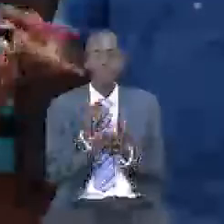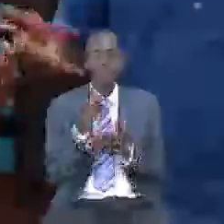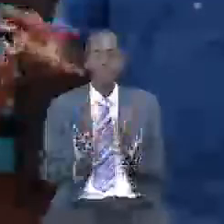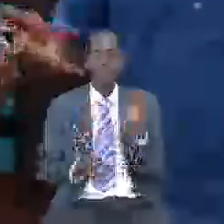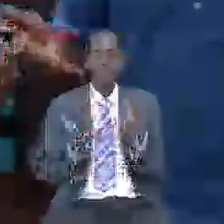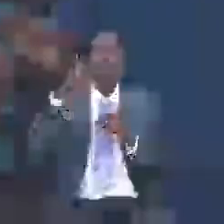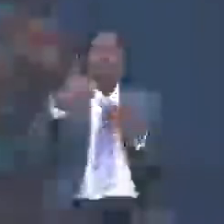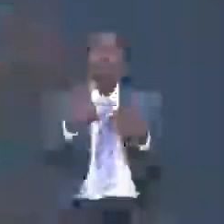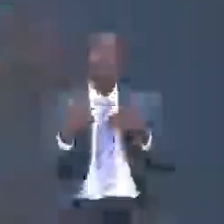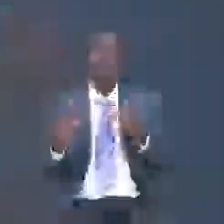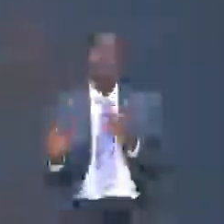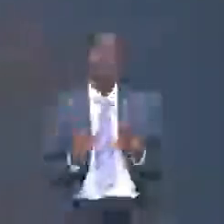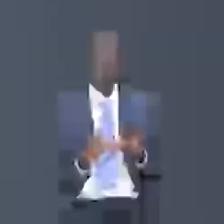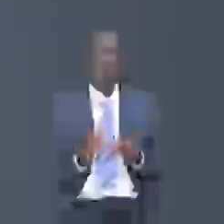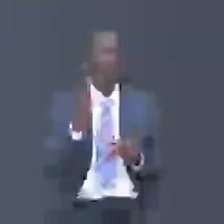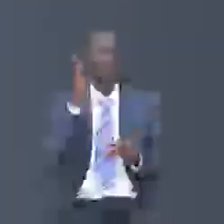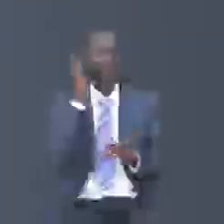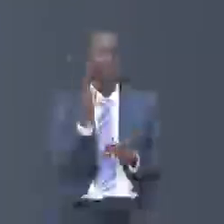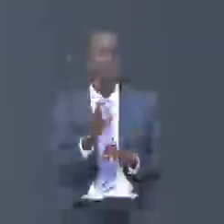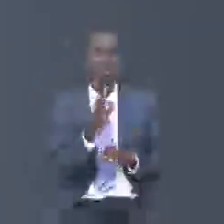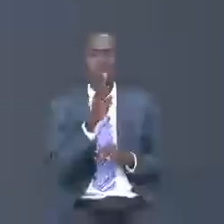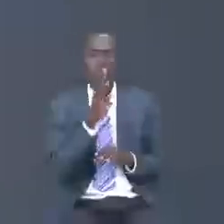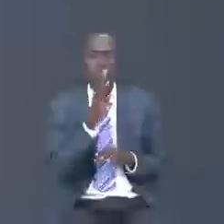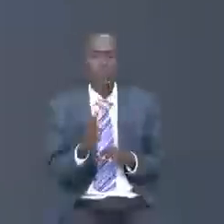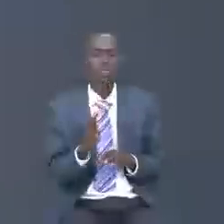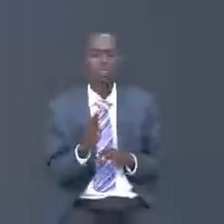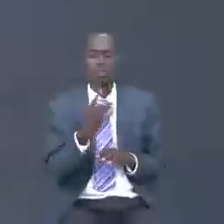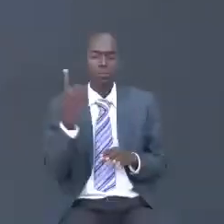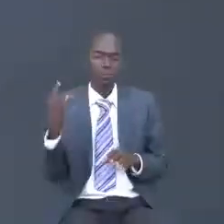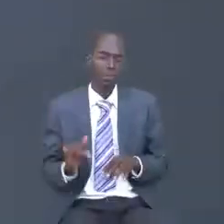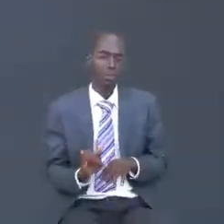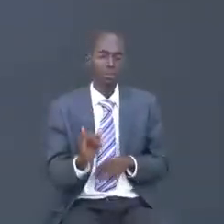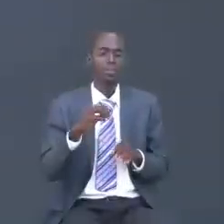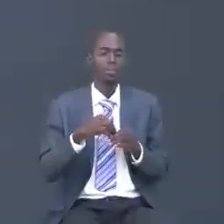done will be indelible,